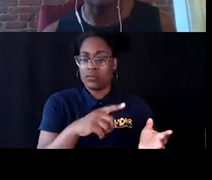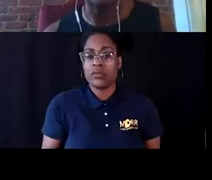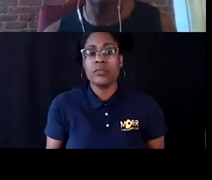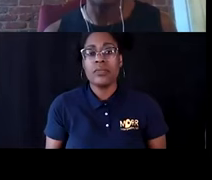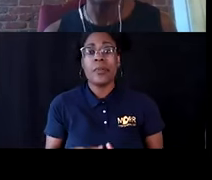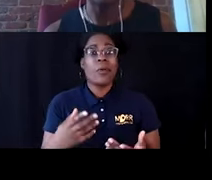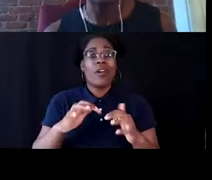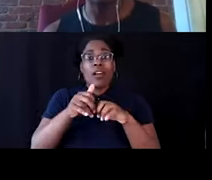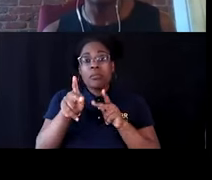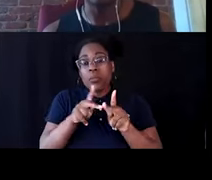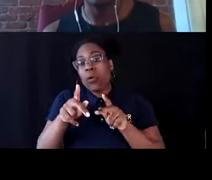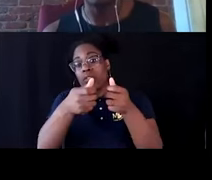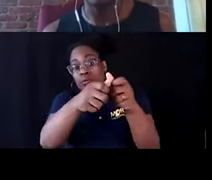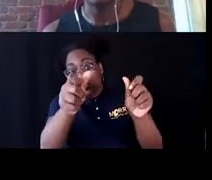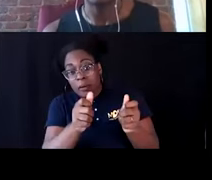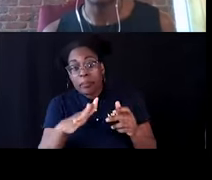move their bodies in many ways